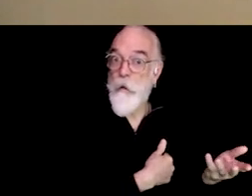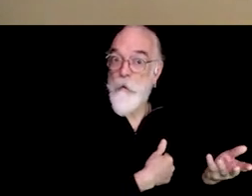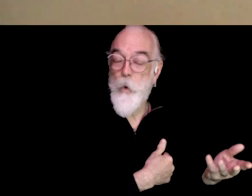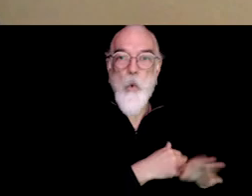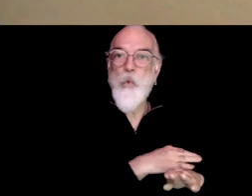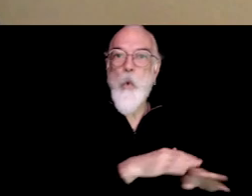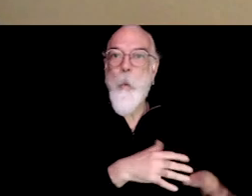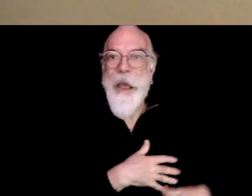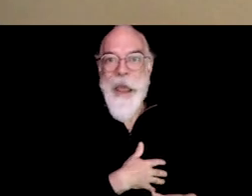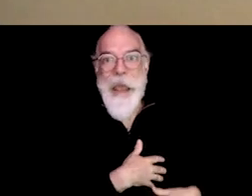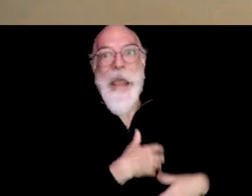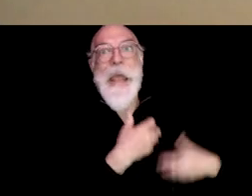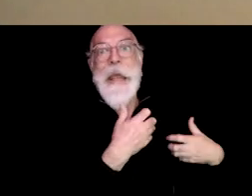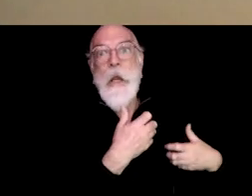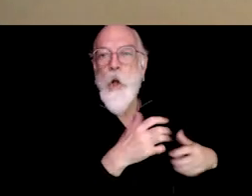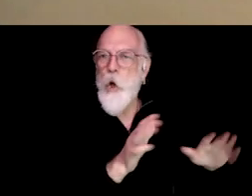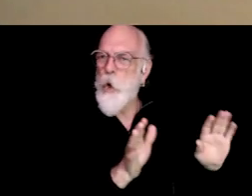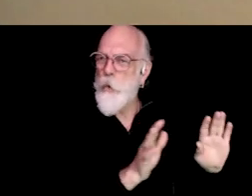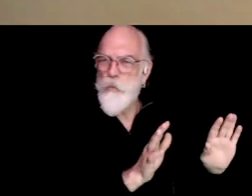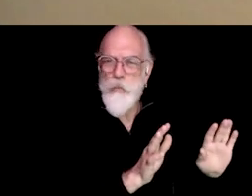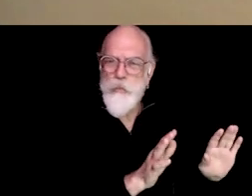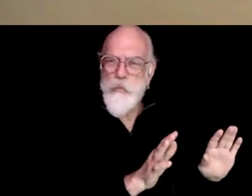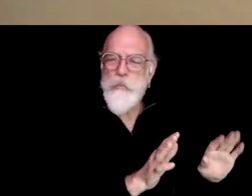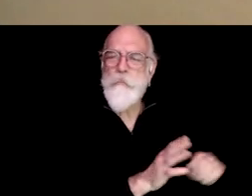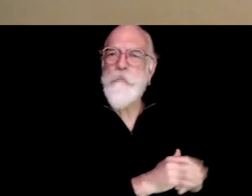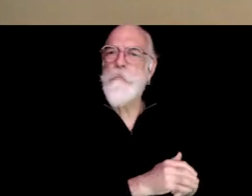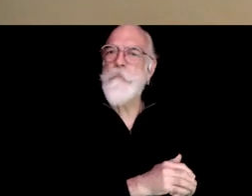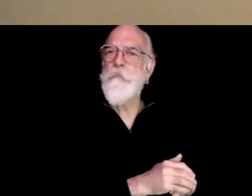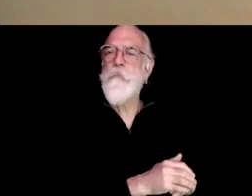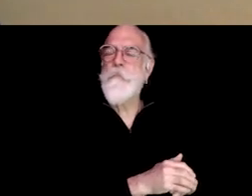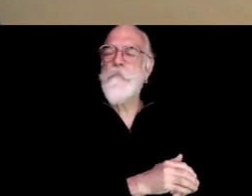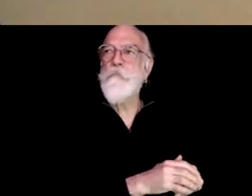not angry beings,